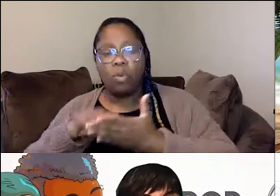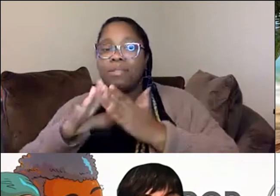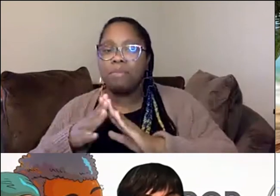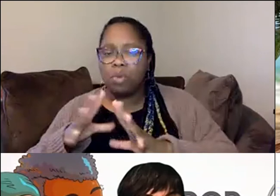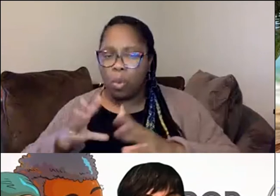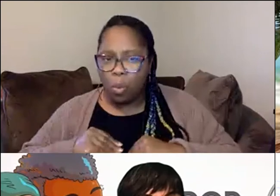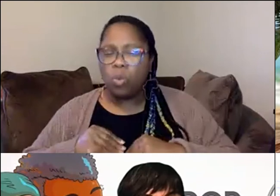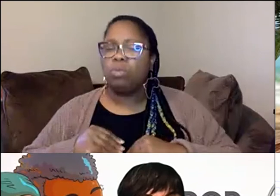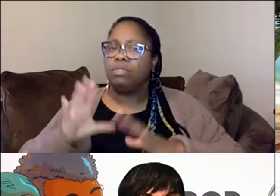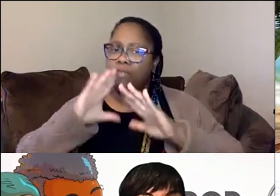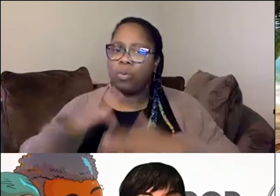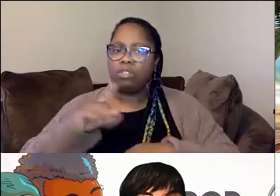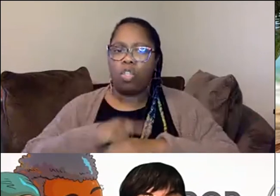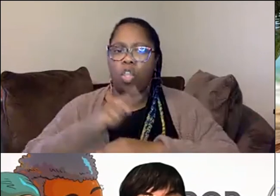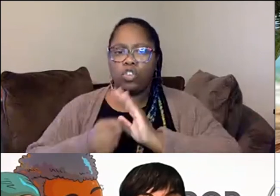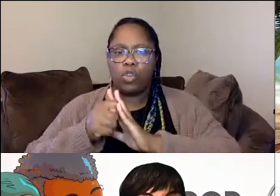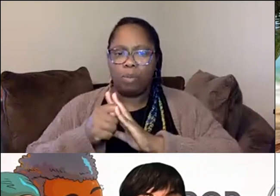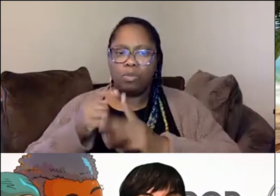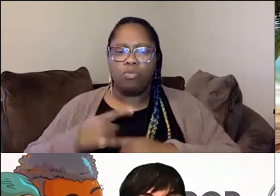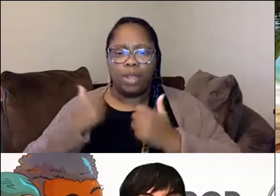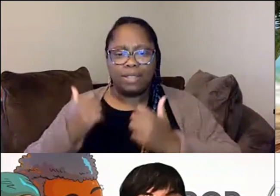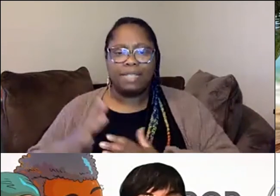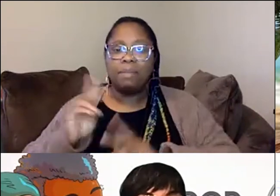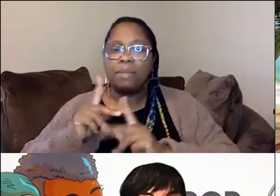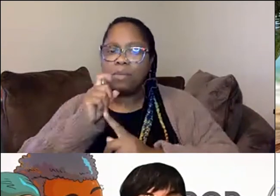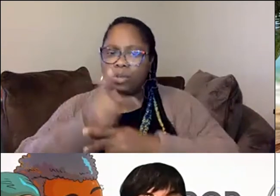needs of long-term residents and stewards of our neighborhoods.